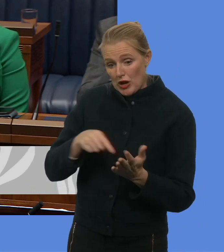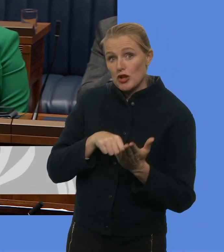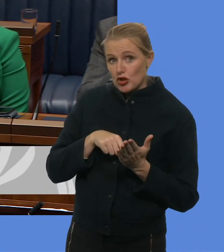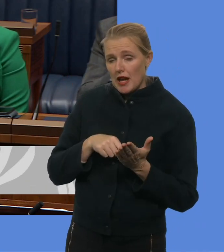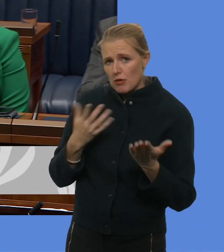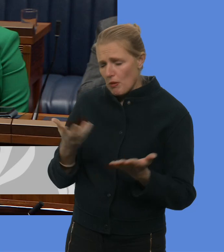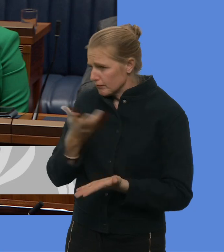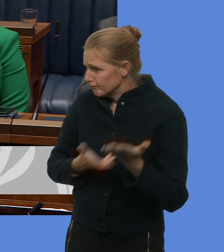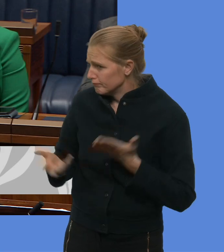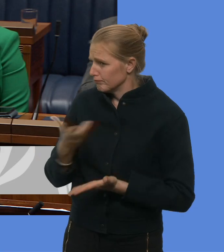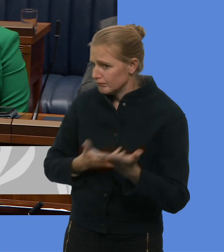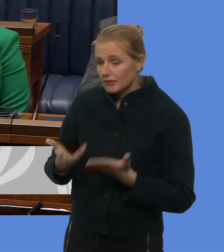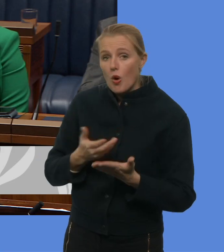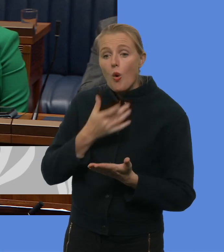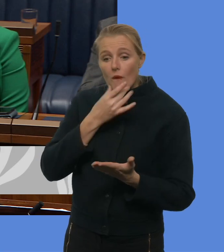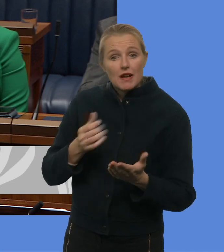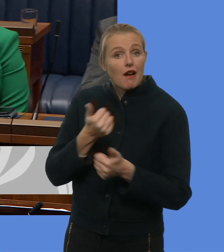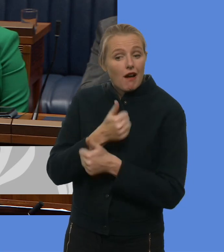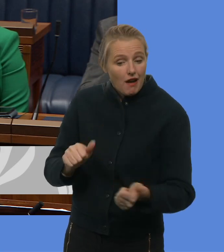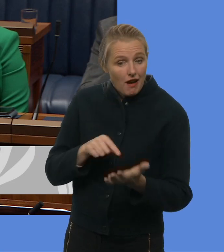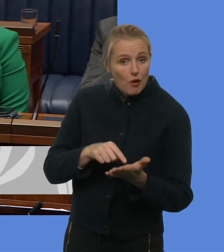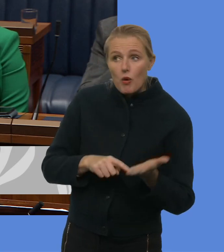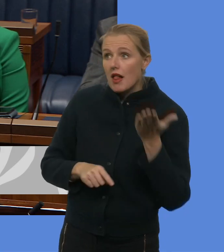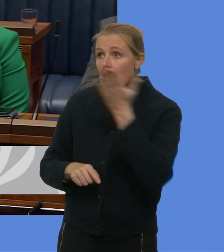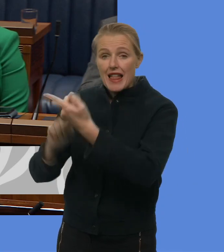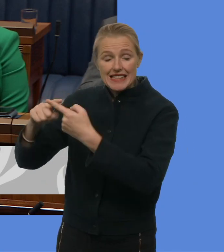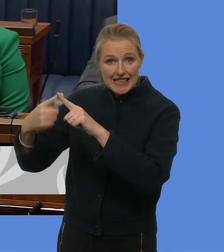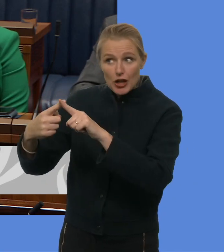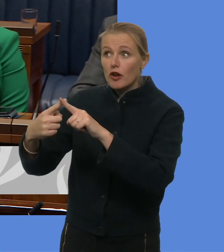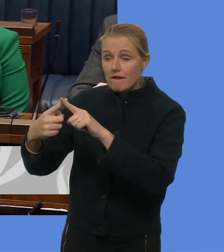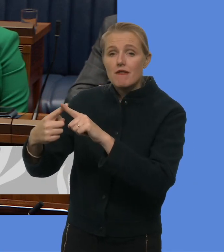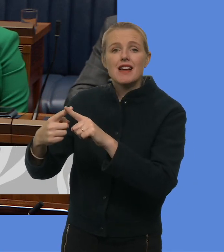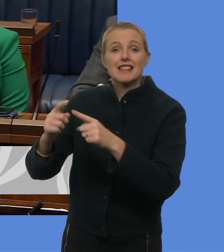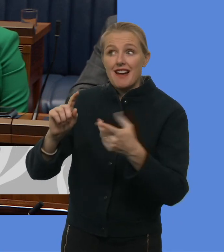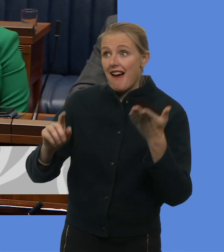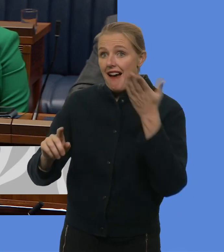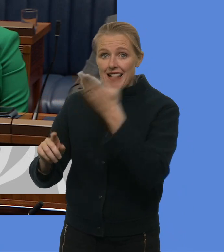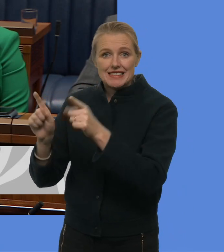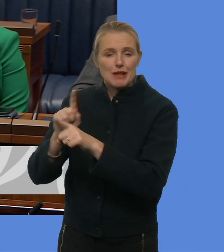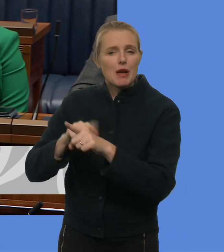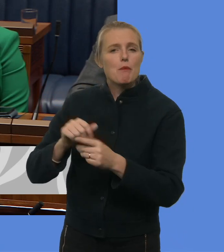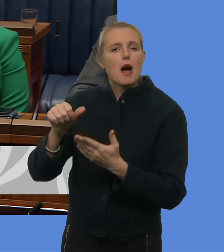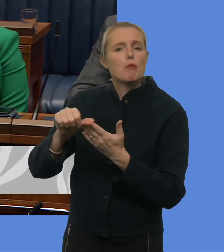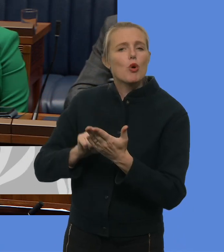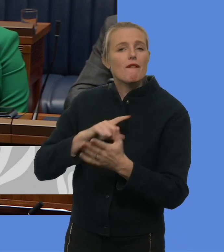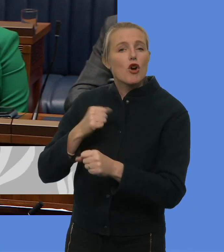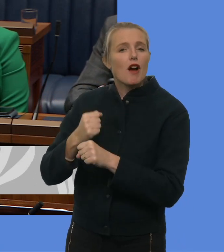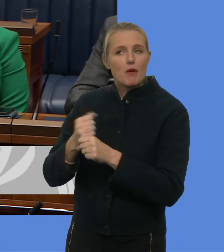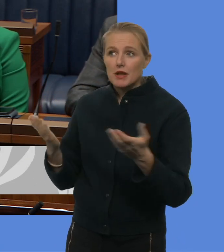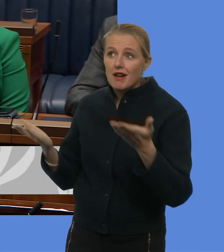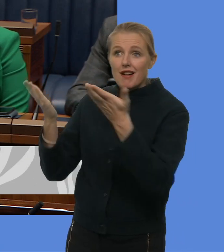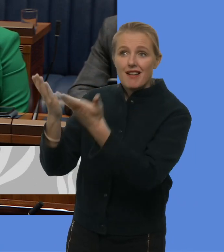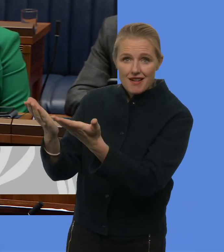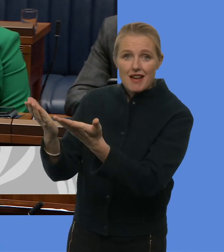strategy to the Executive. We expect this to happen in parallel with the final programme for government. Approval of the final investment strategy will then